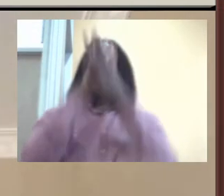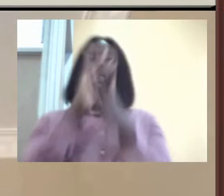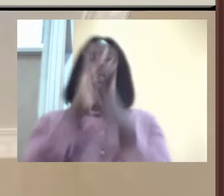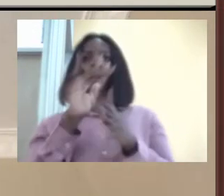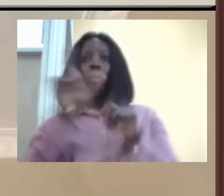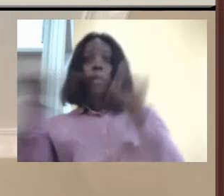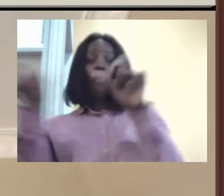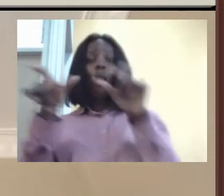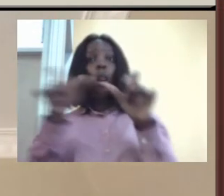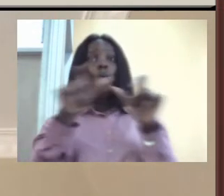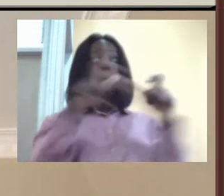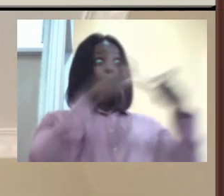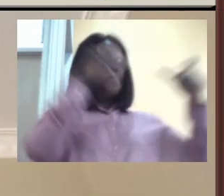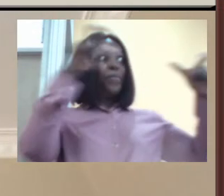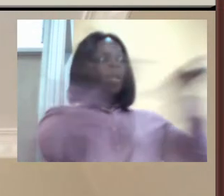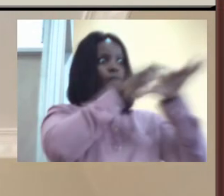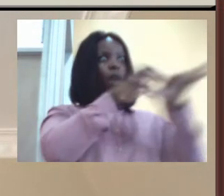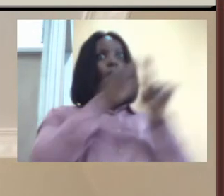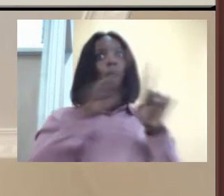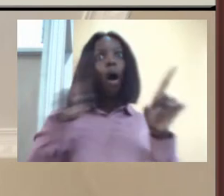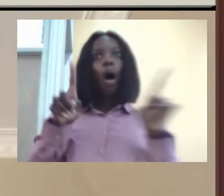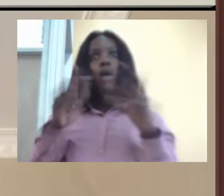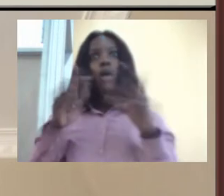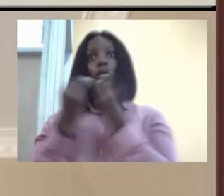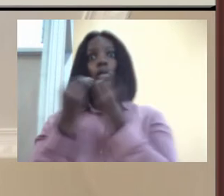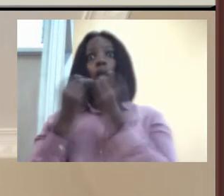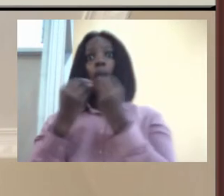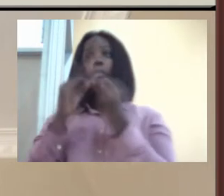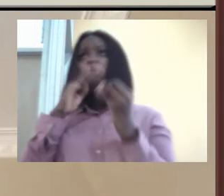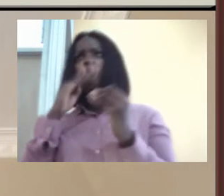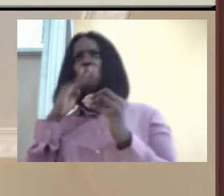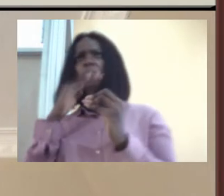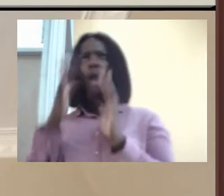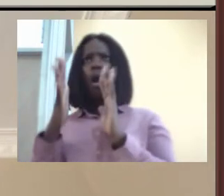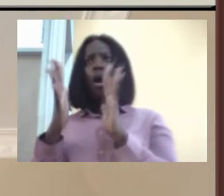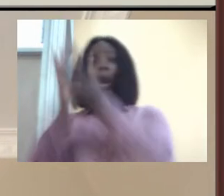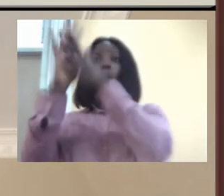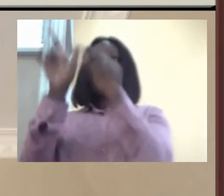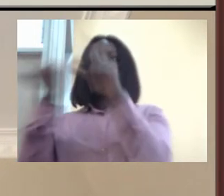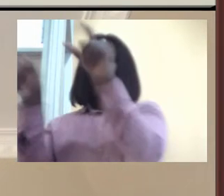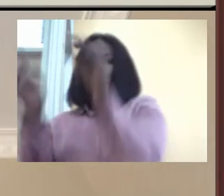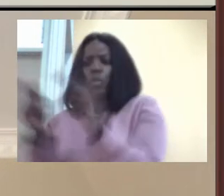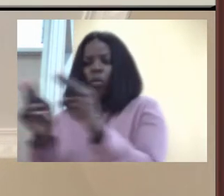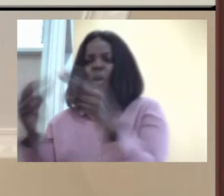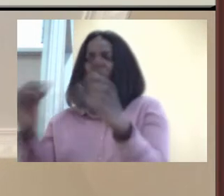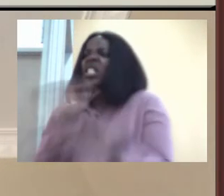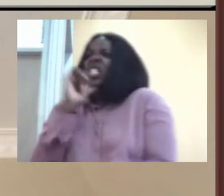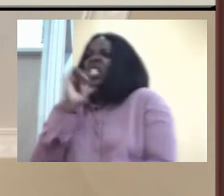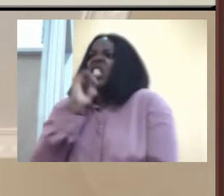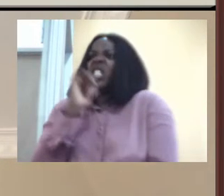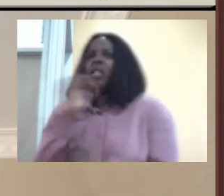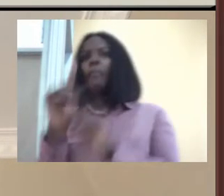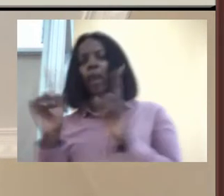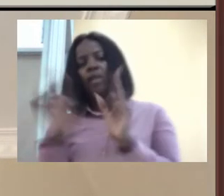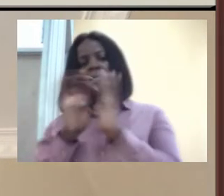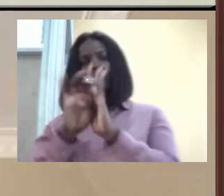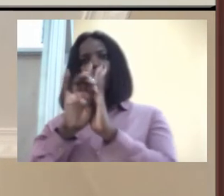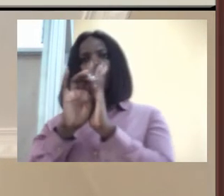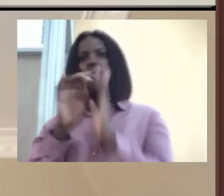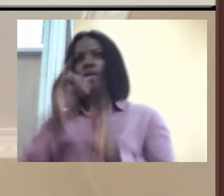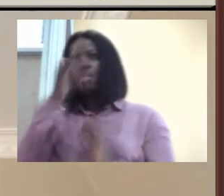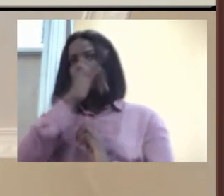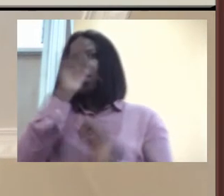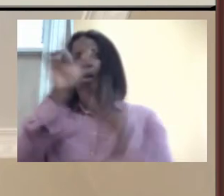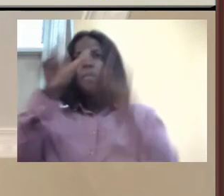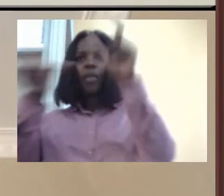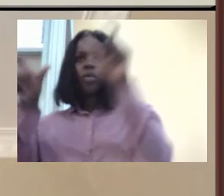if this armyworm affects your emerging farmers, they don't say a word. It's the same when there is a crime or when people are being